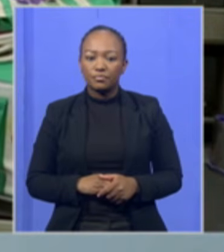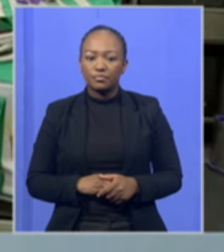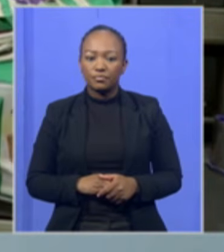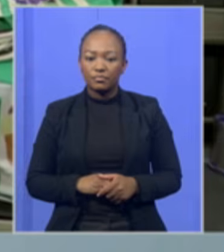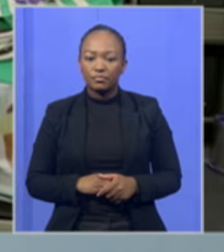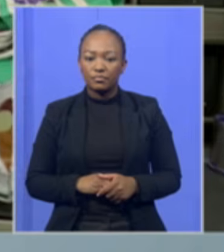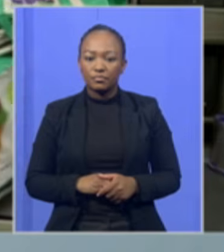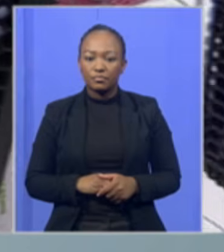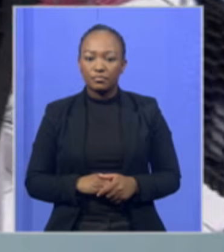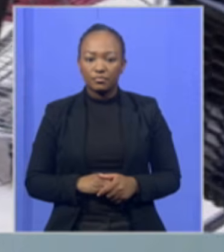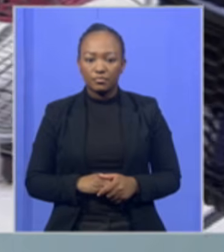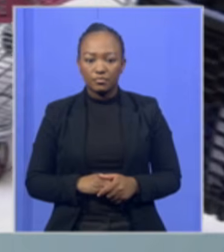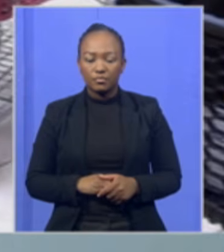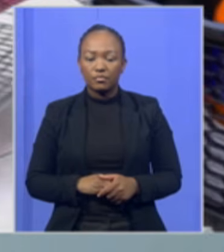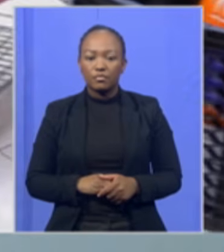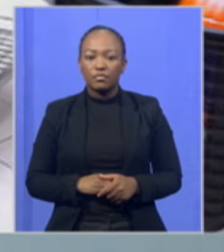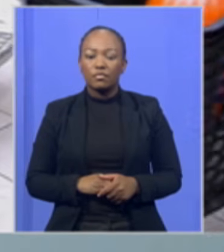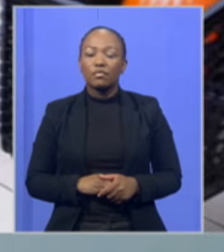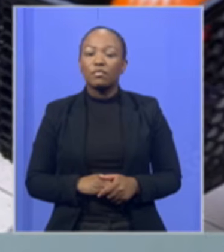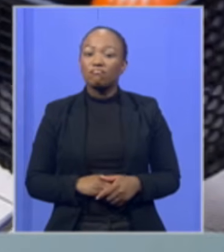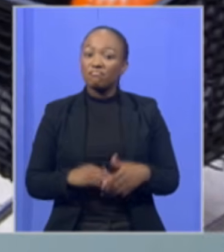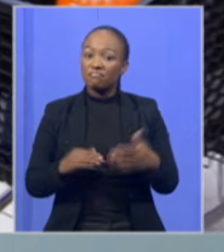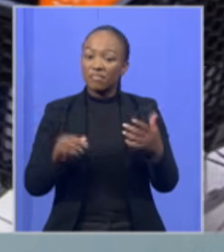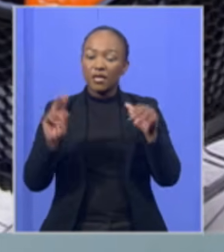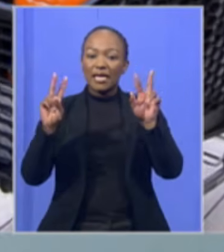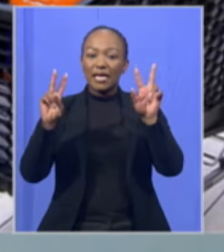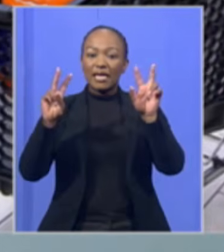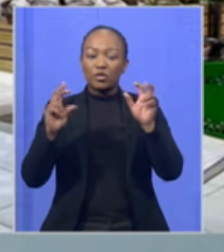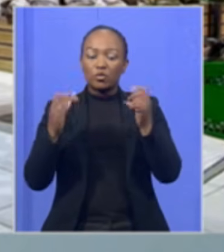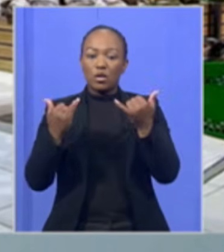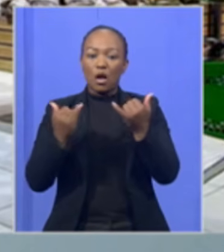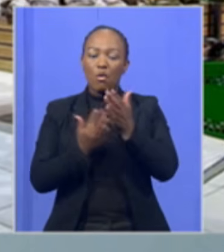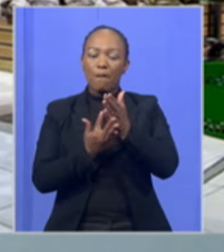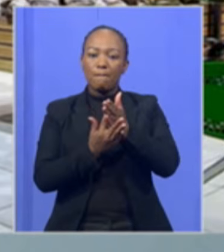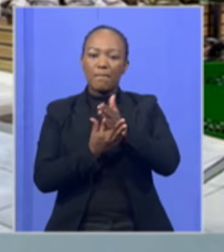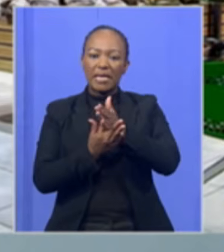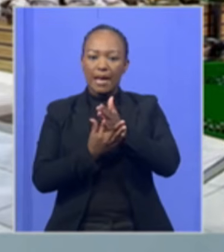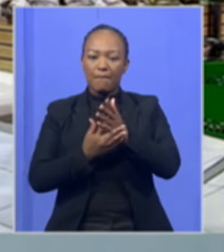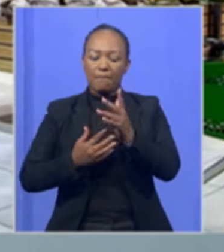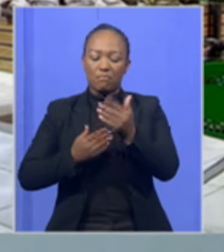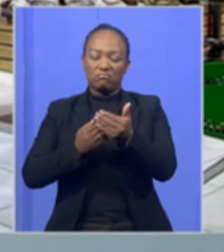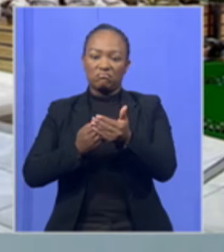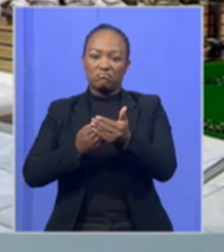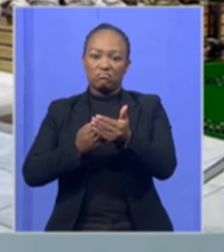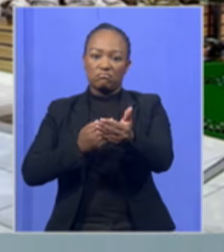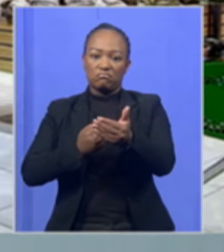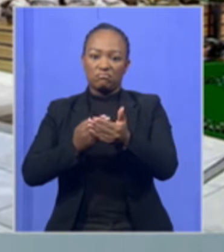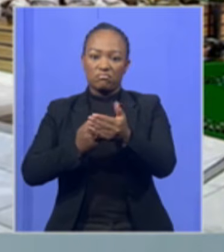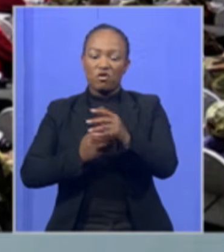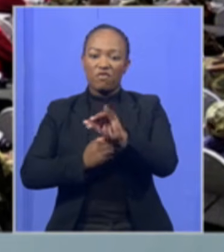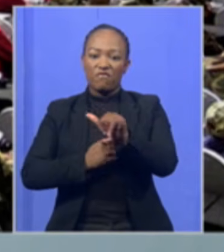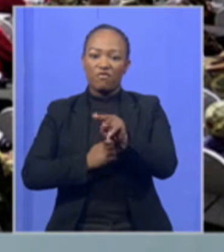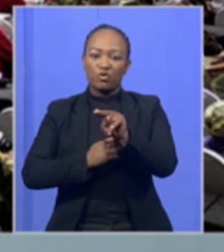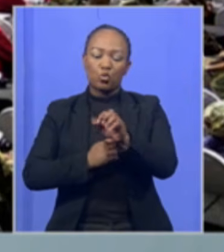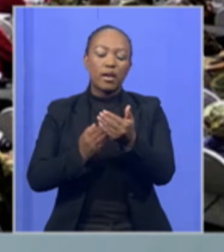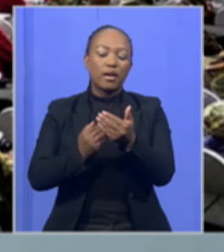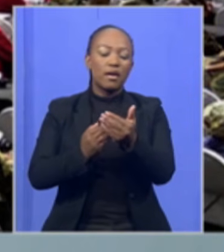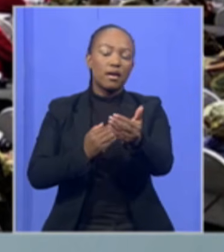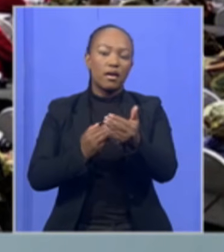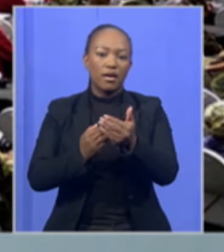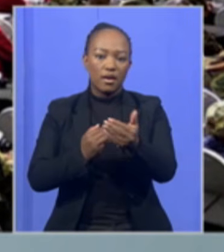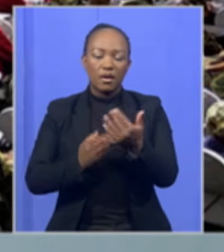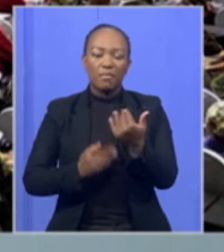The issue then comes over the medium term. If you think about the growth projections, when Treasury tabled the budget, it was